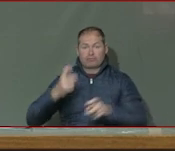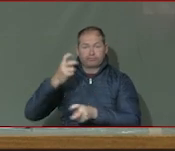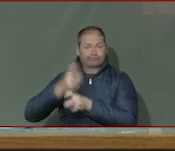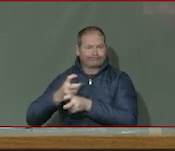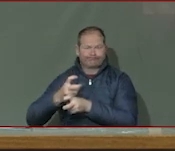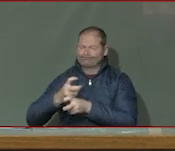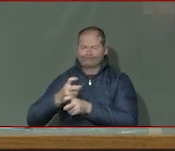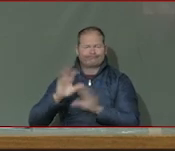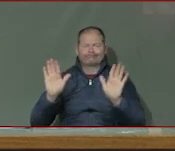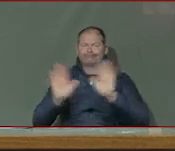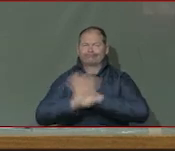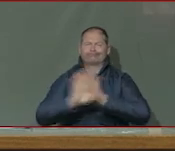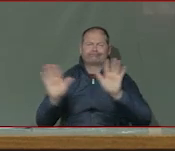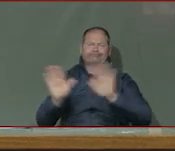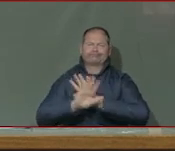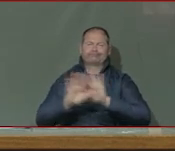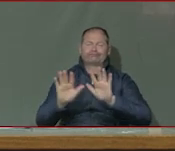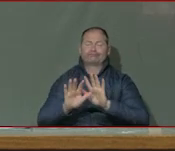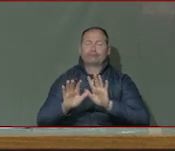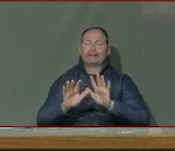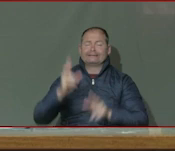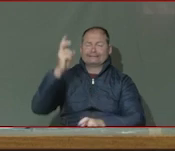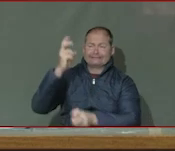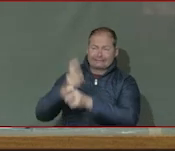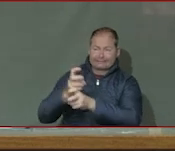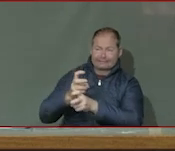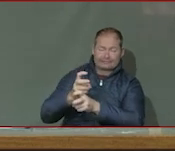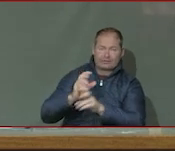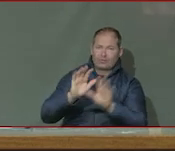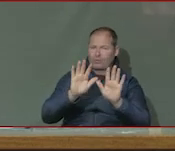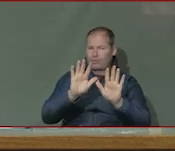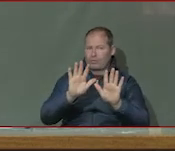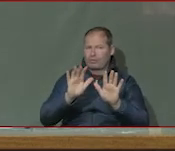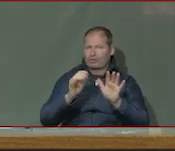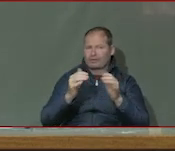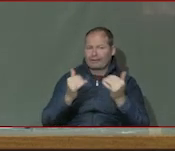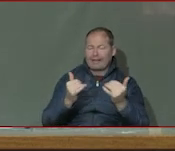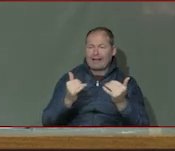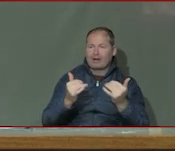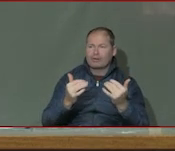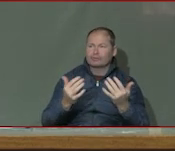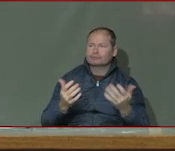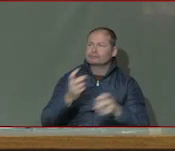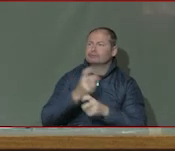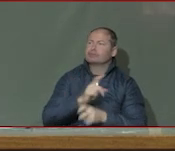seems difficult is not really complicated. It's just difficult because it's new.